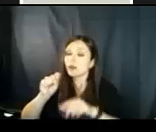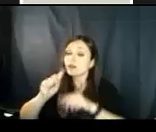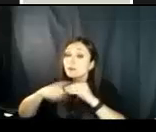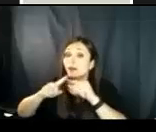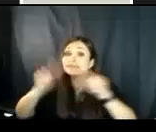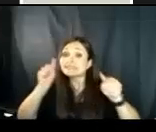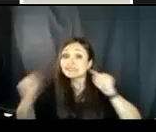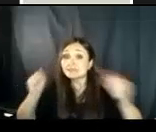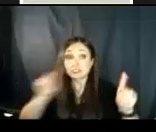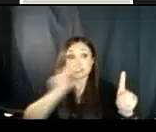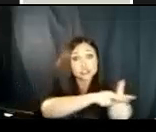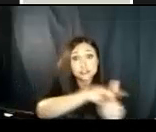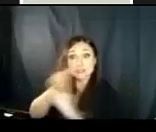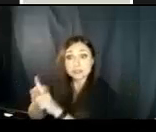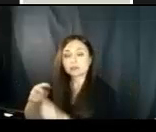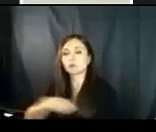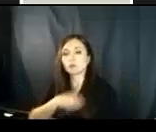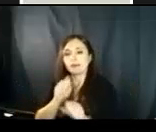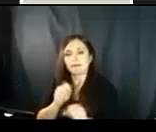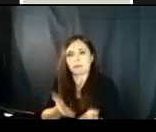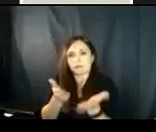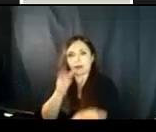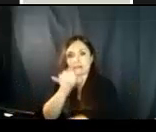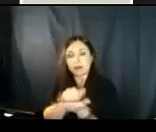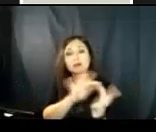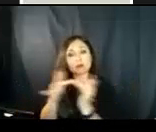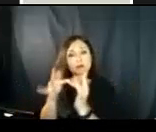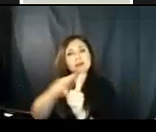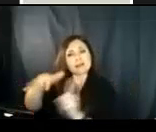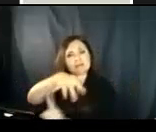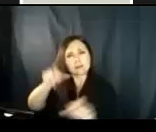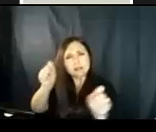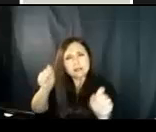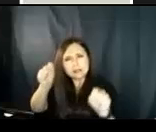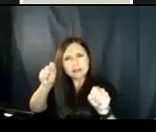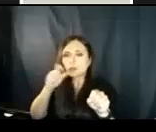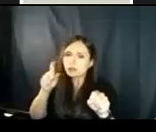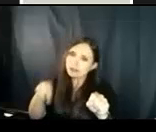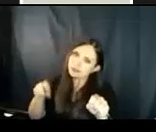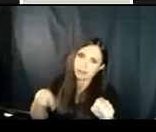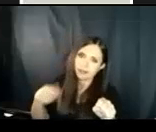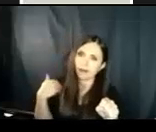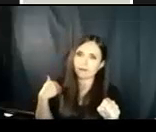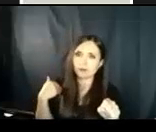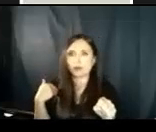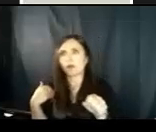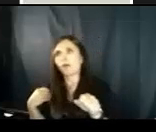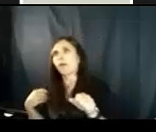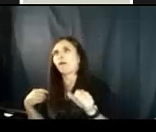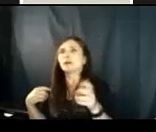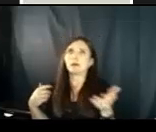We can do it. We can provide that in our online environment, and we don't necessarily have to kill ourselves. We can do